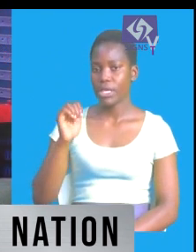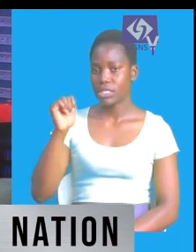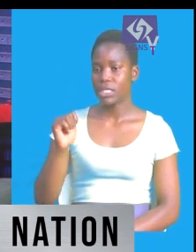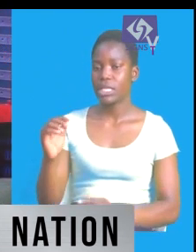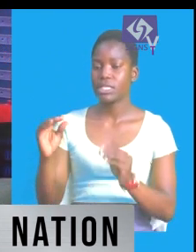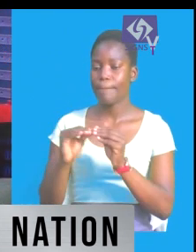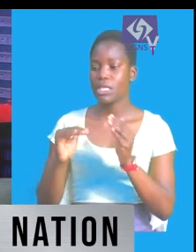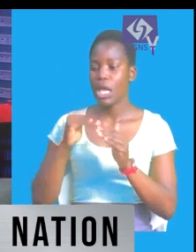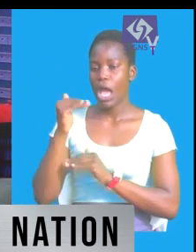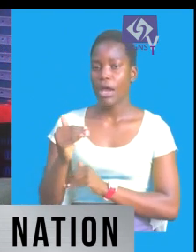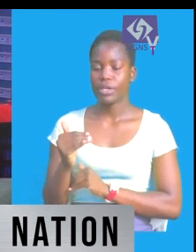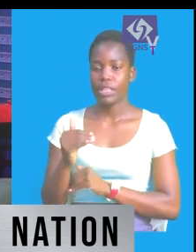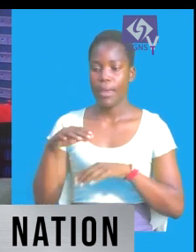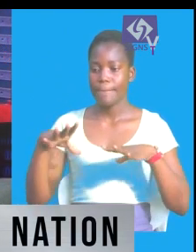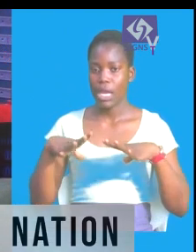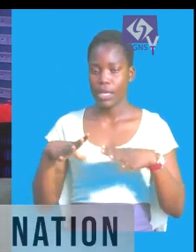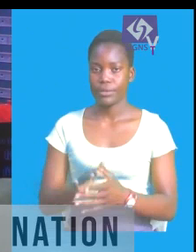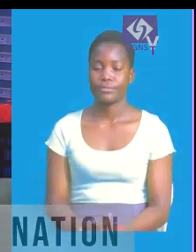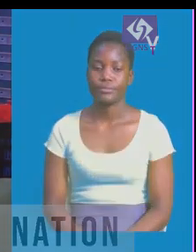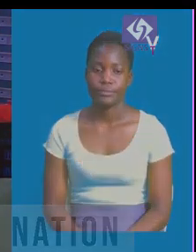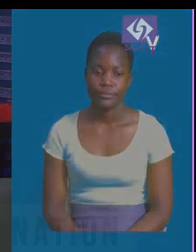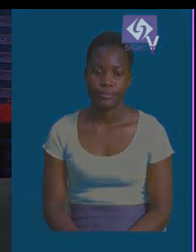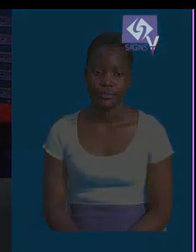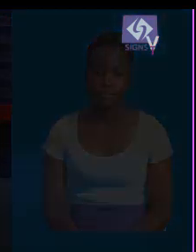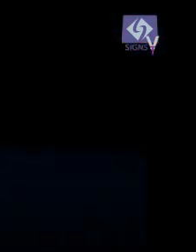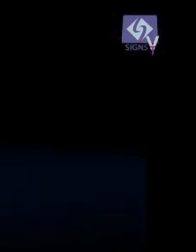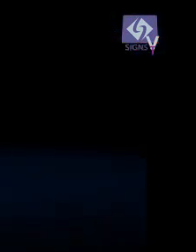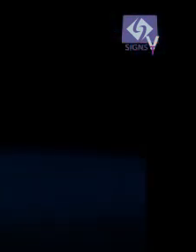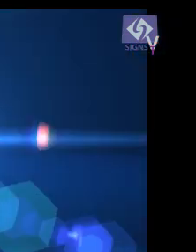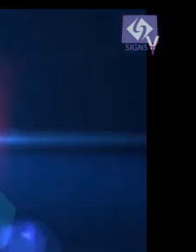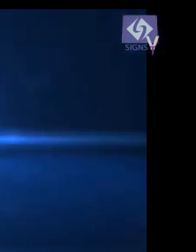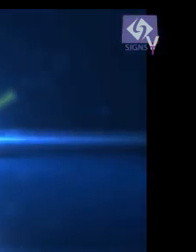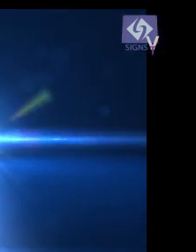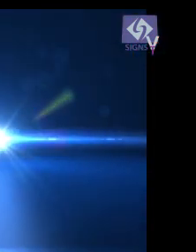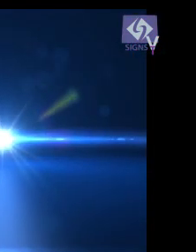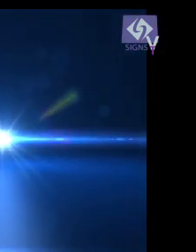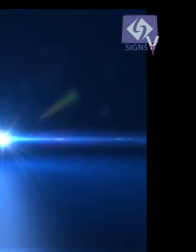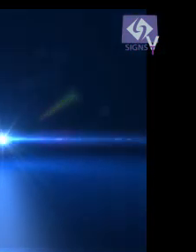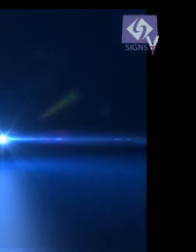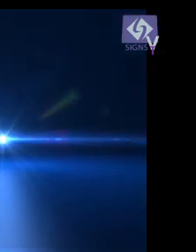after the break.